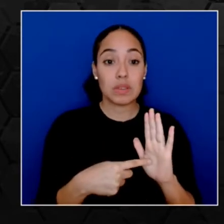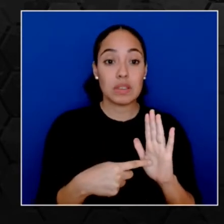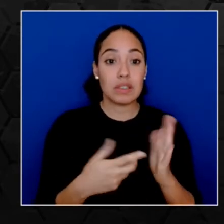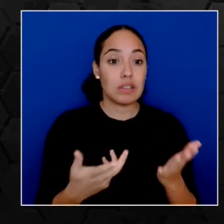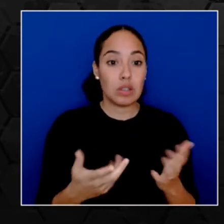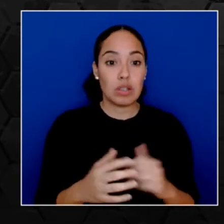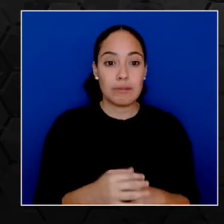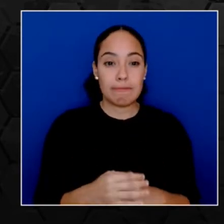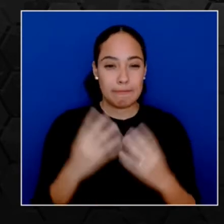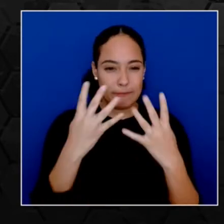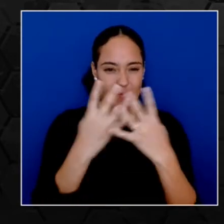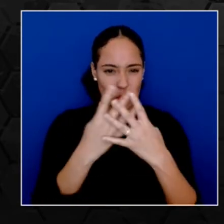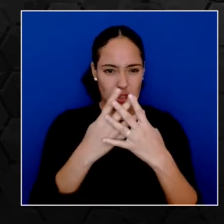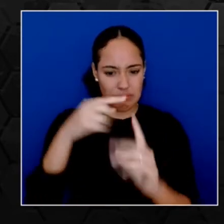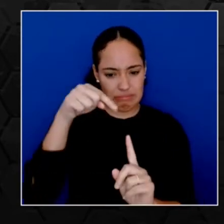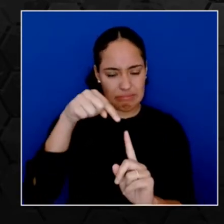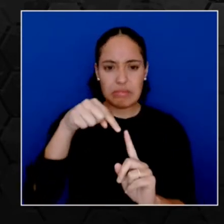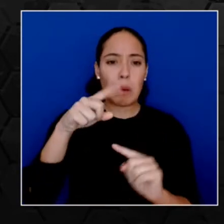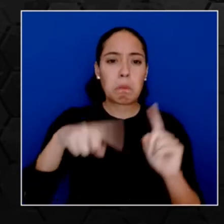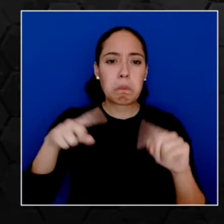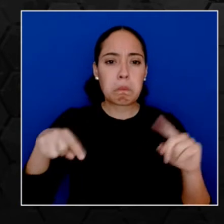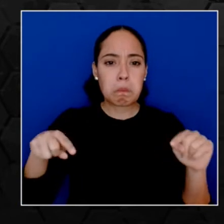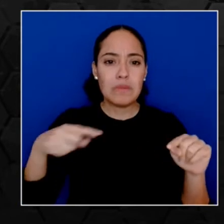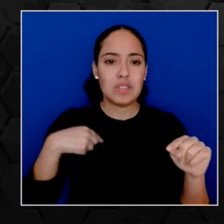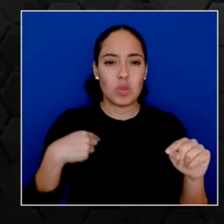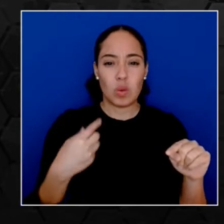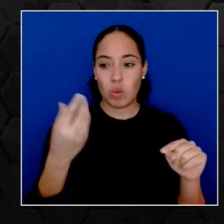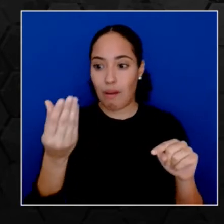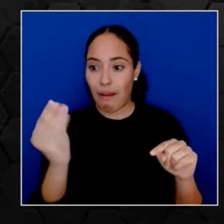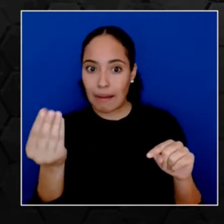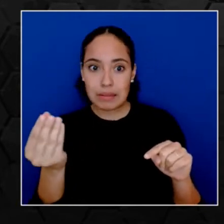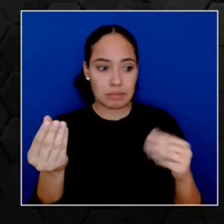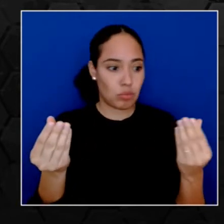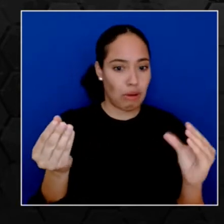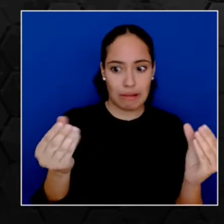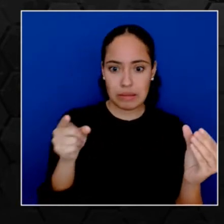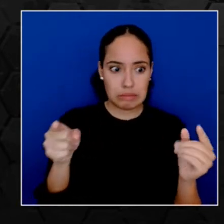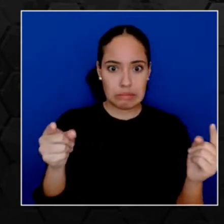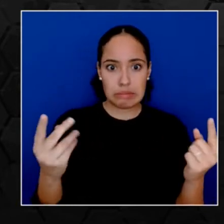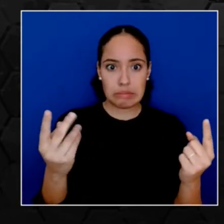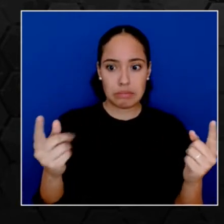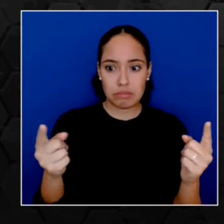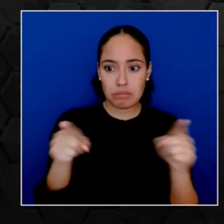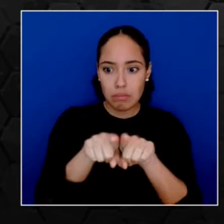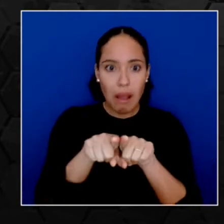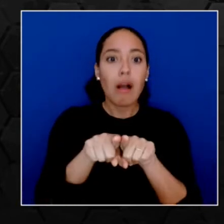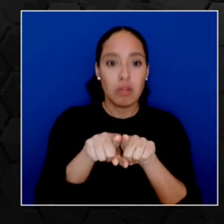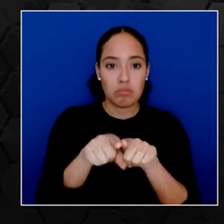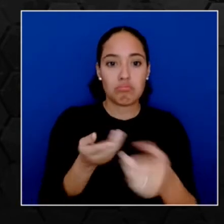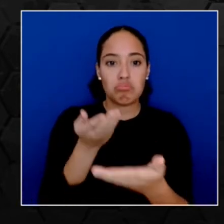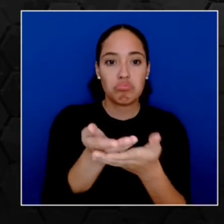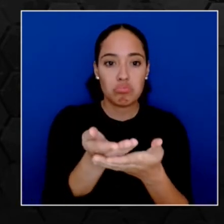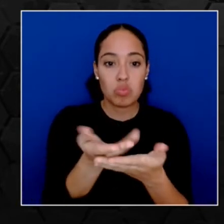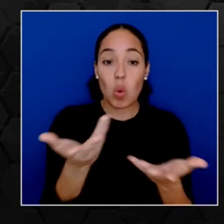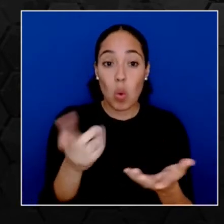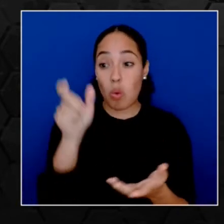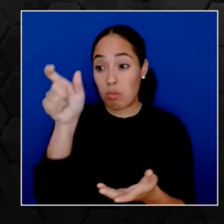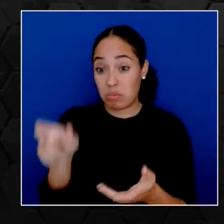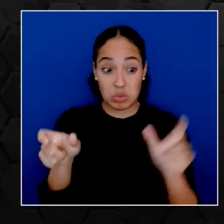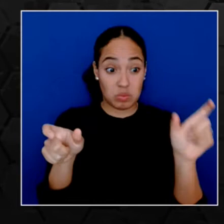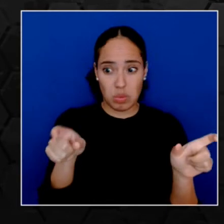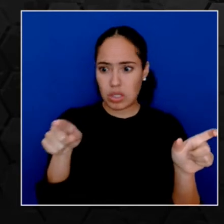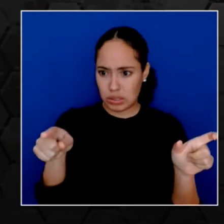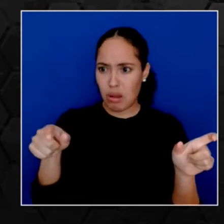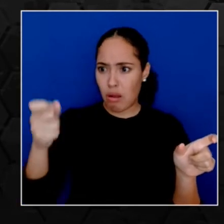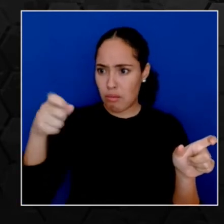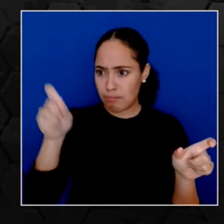which is like item to item filtering, or item to user filtering, or user to user filtering. So it totally depends on the use case, and also it